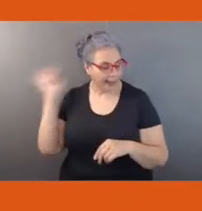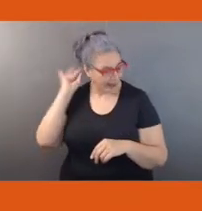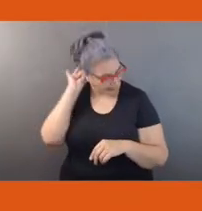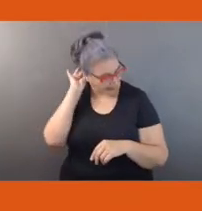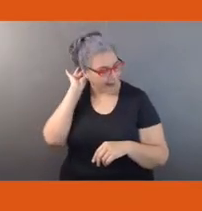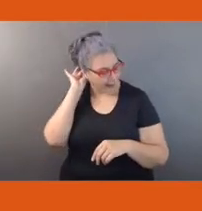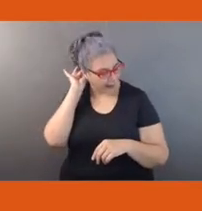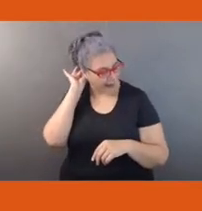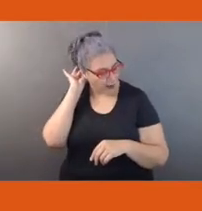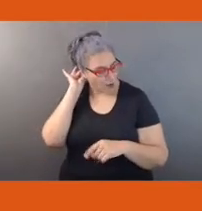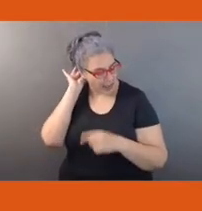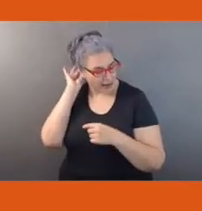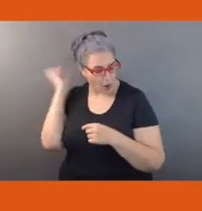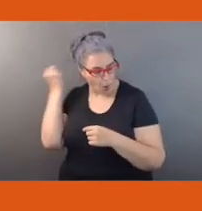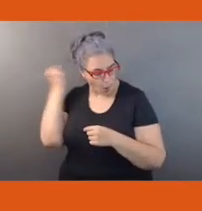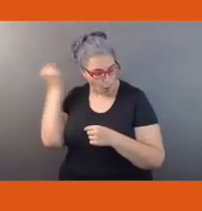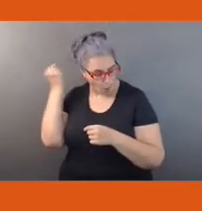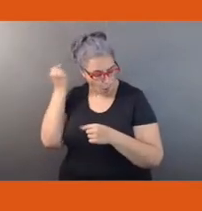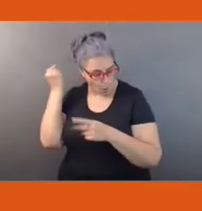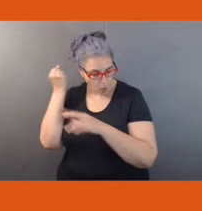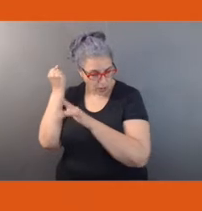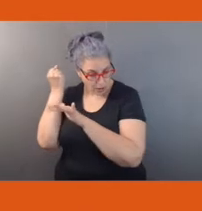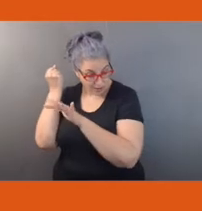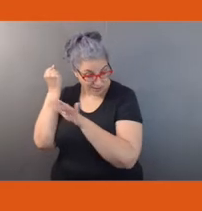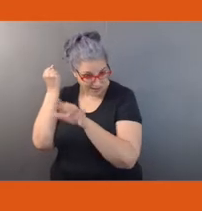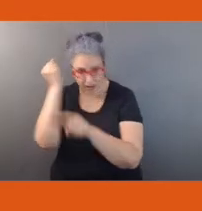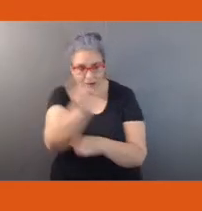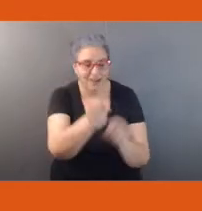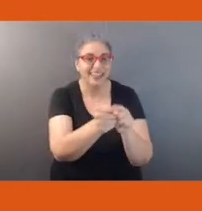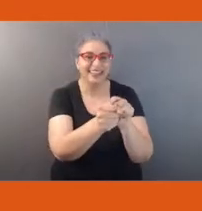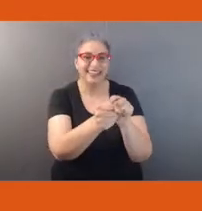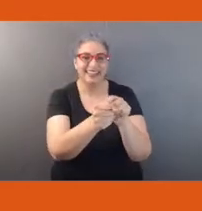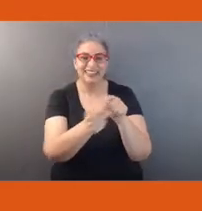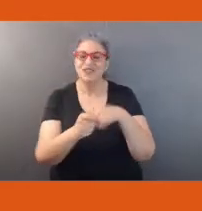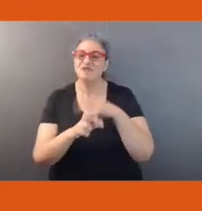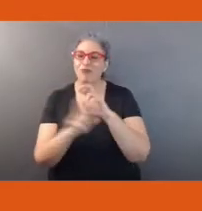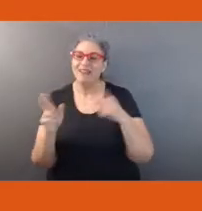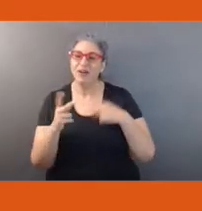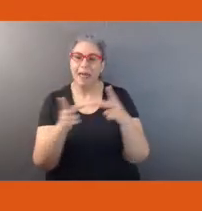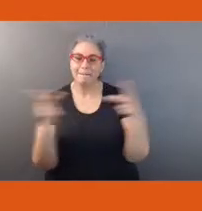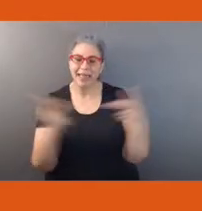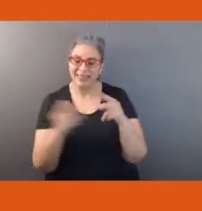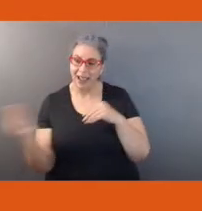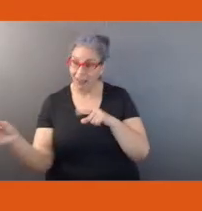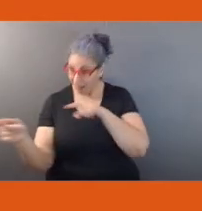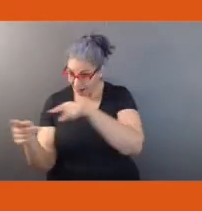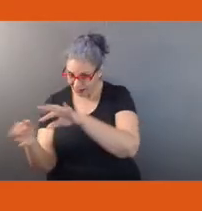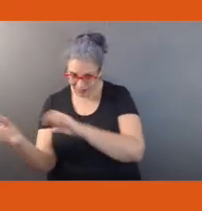them in your mind for like, let's keep an eye out for places where we can put these people in